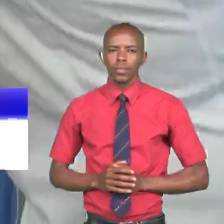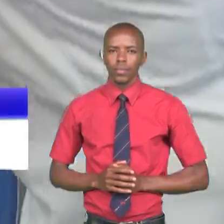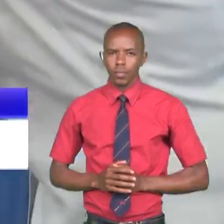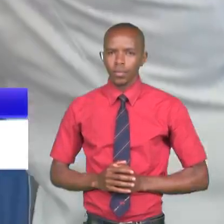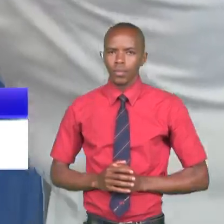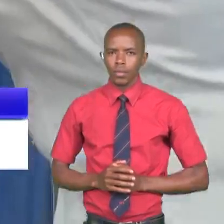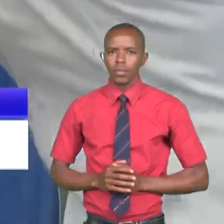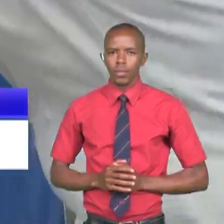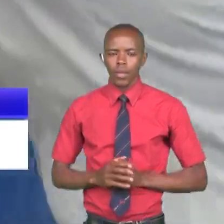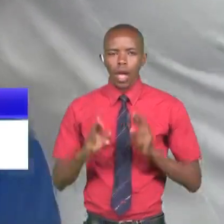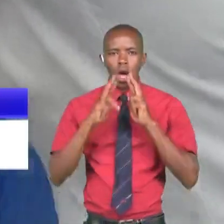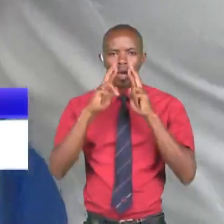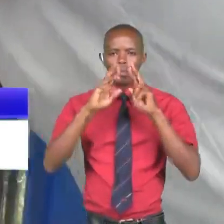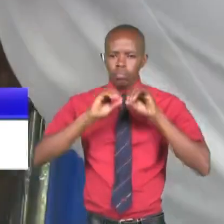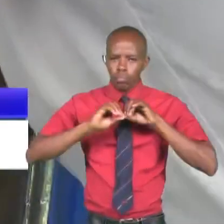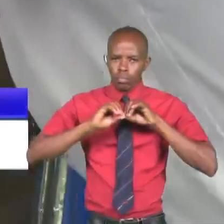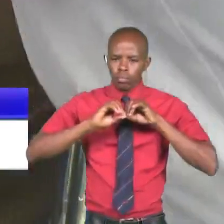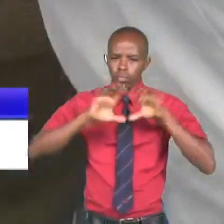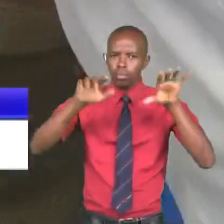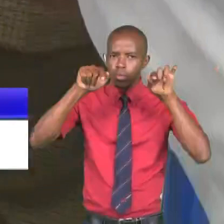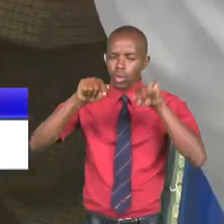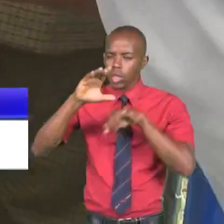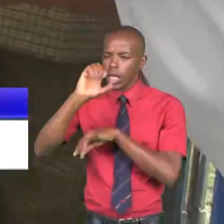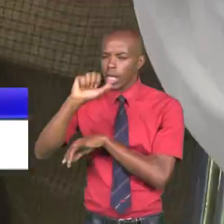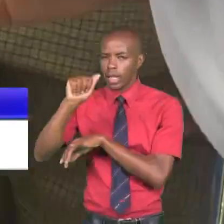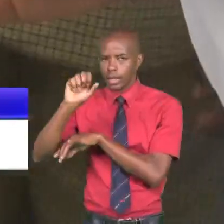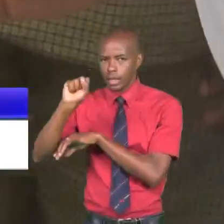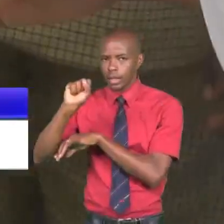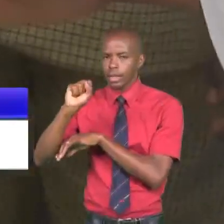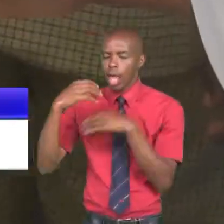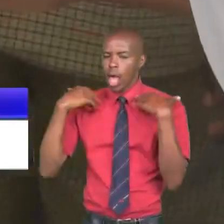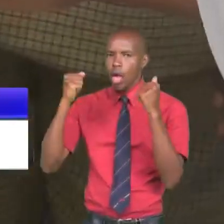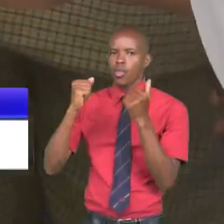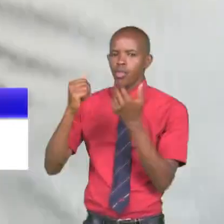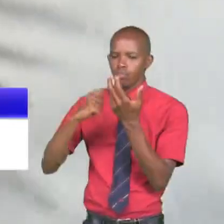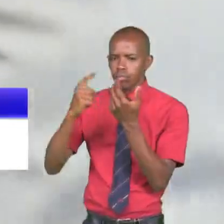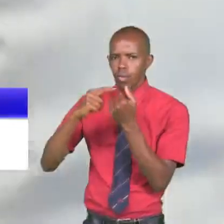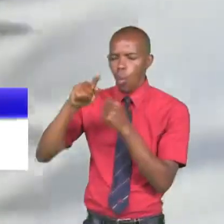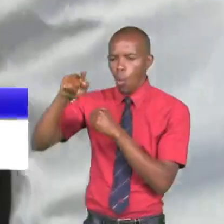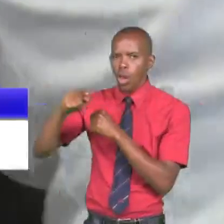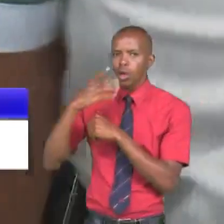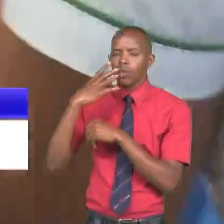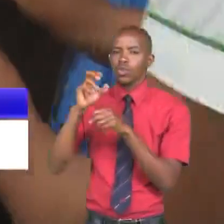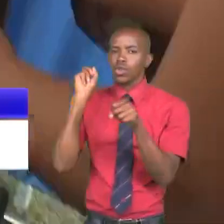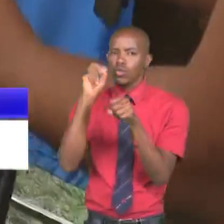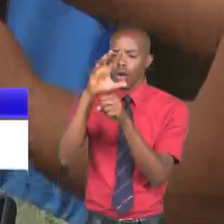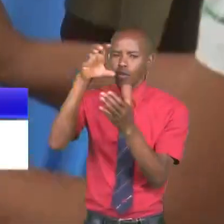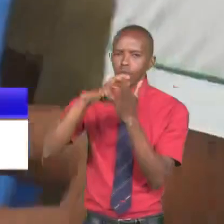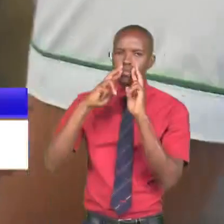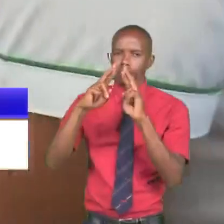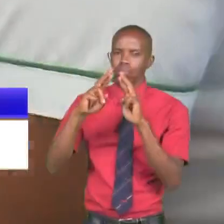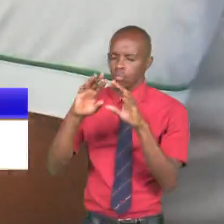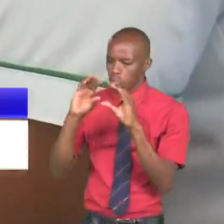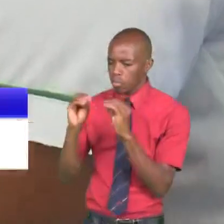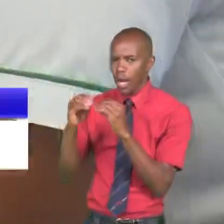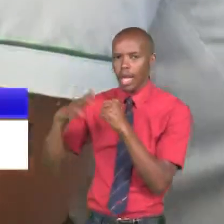From a report released today by Health CAS Mercy Mwangangi, COVID statistics today are at 1,412 cases from a sample